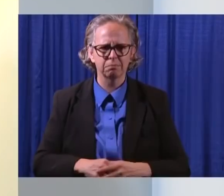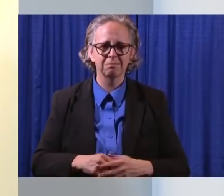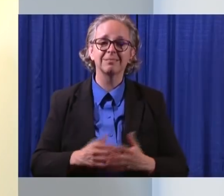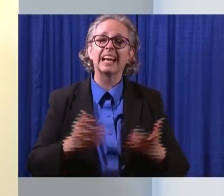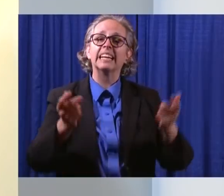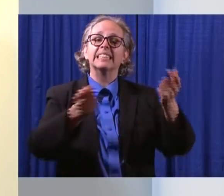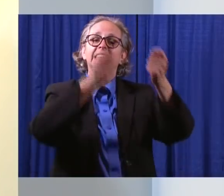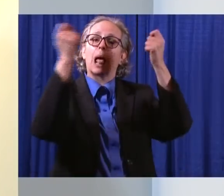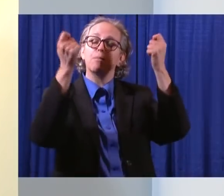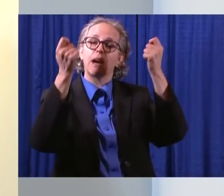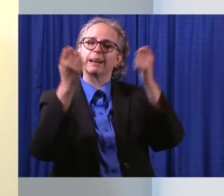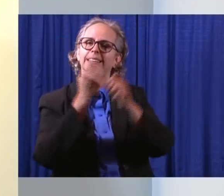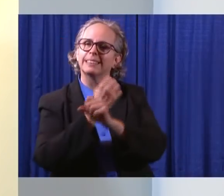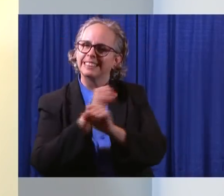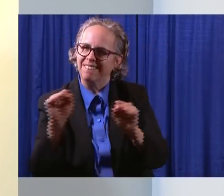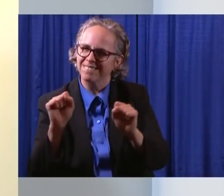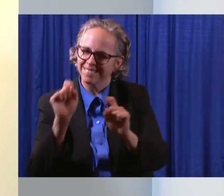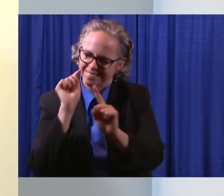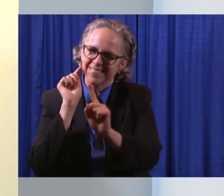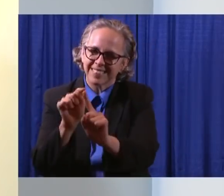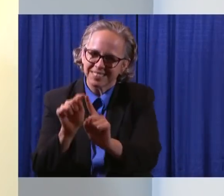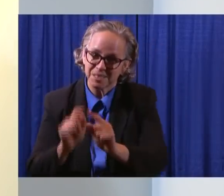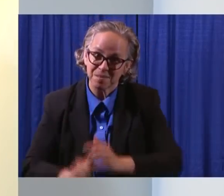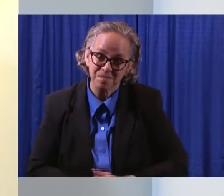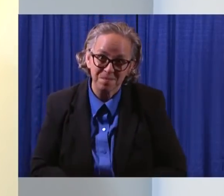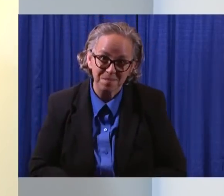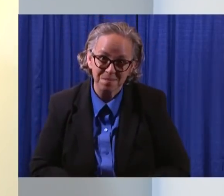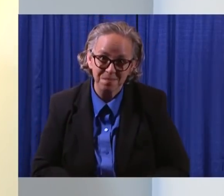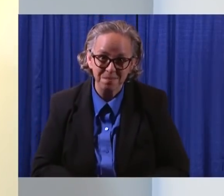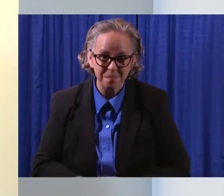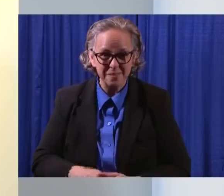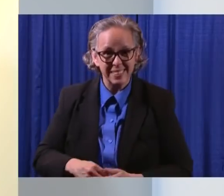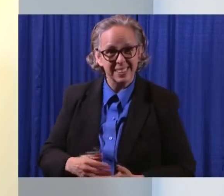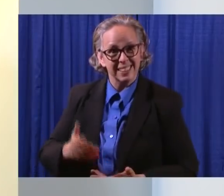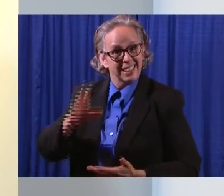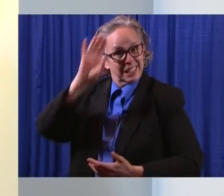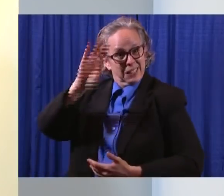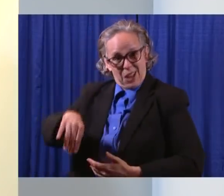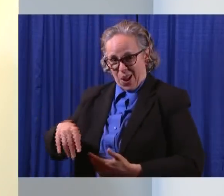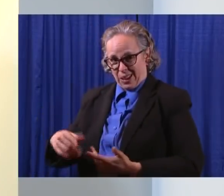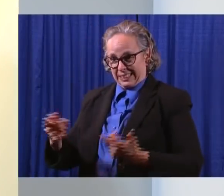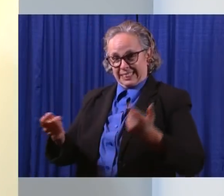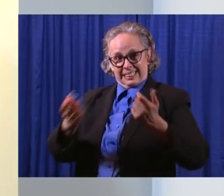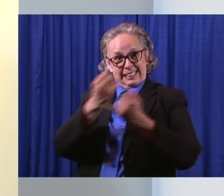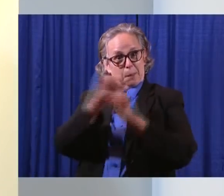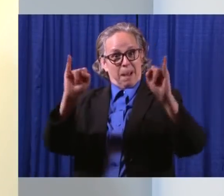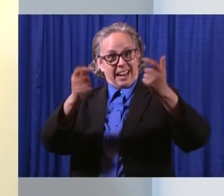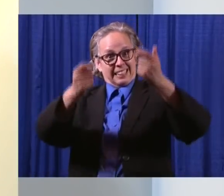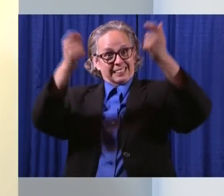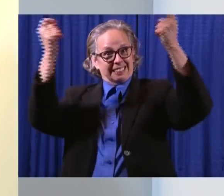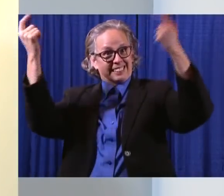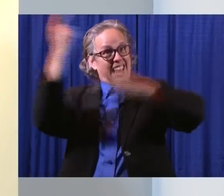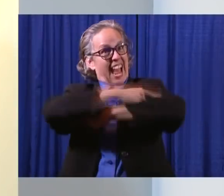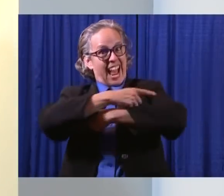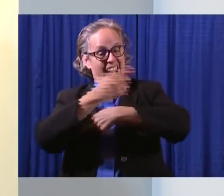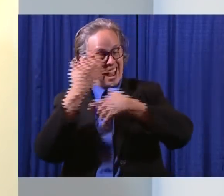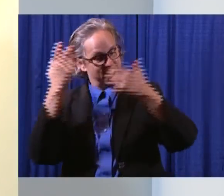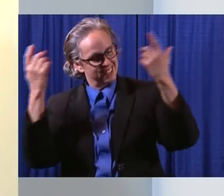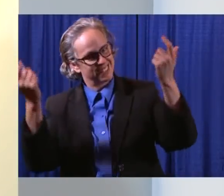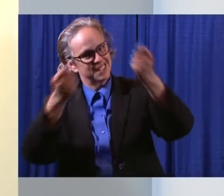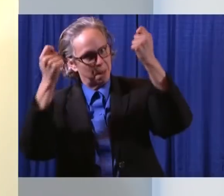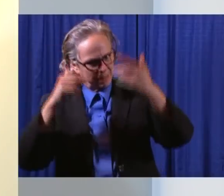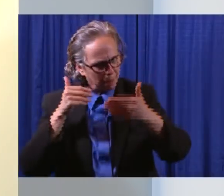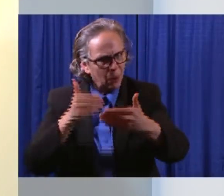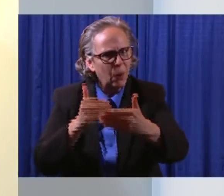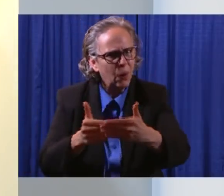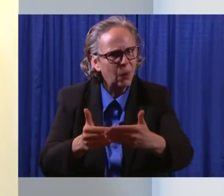this approaching Independence Day holiday and practice that social distancing the entire time, because